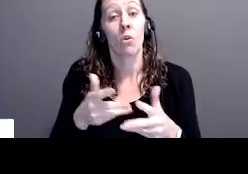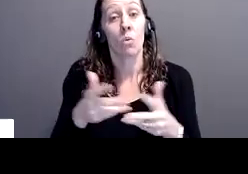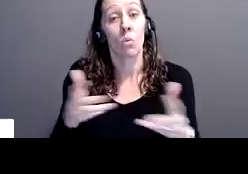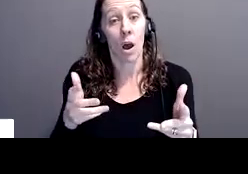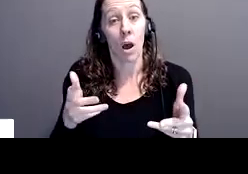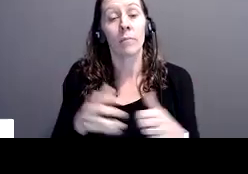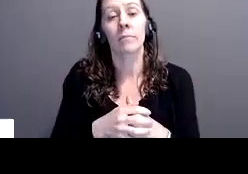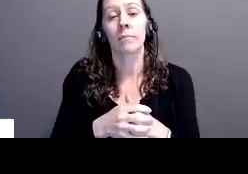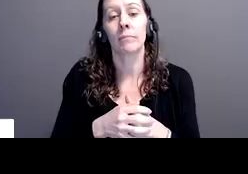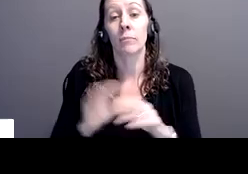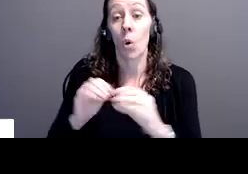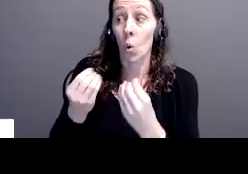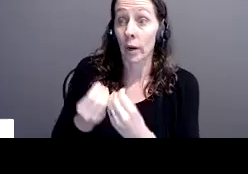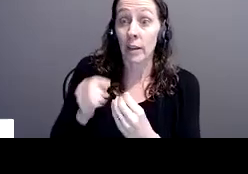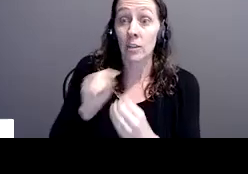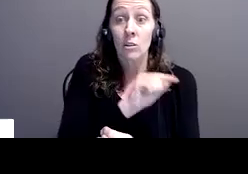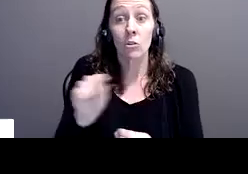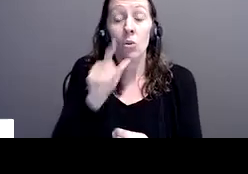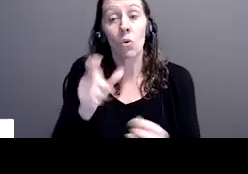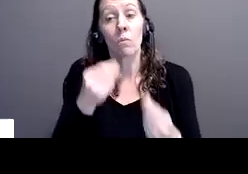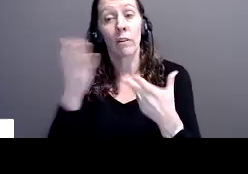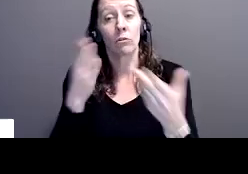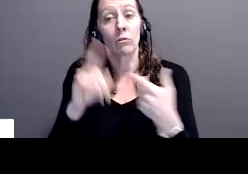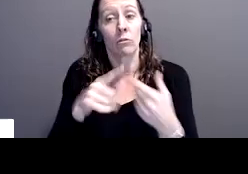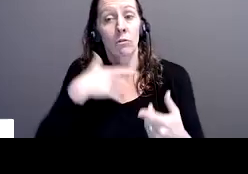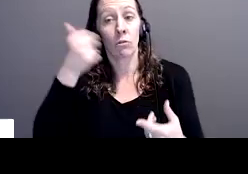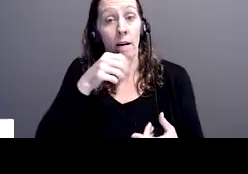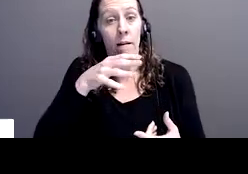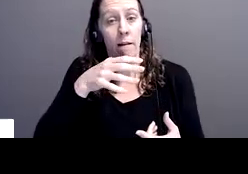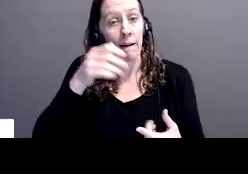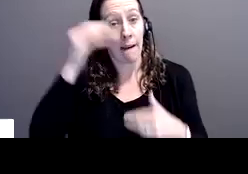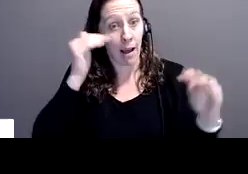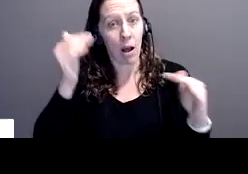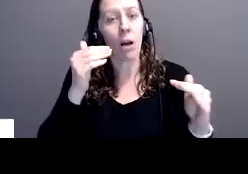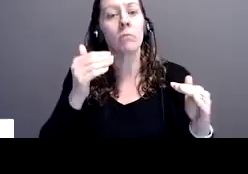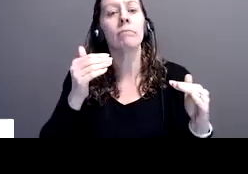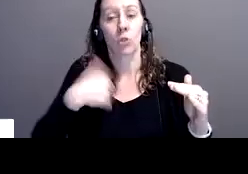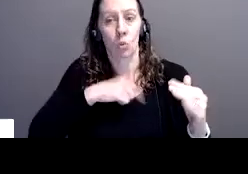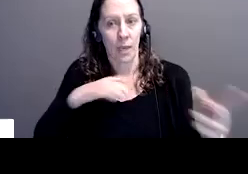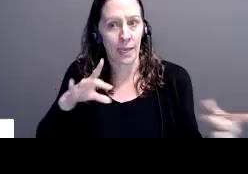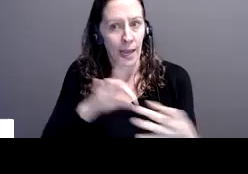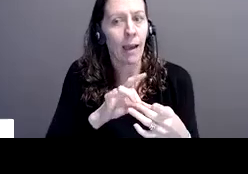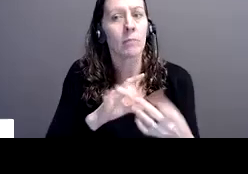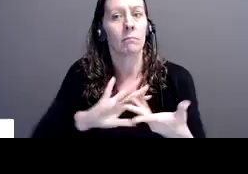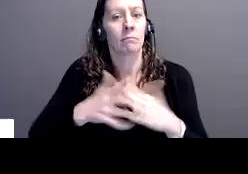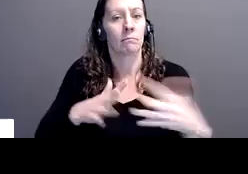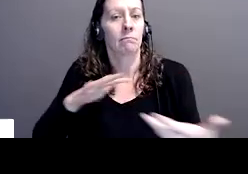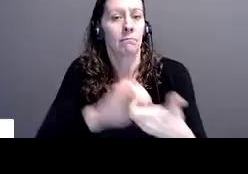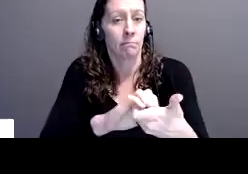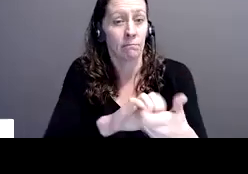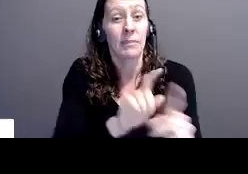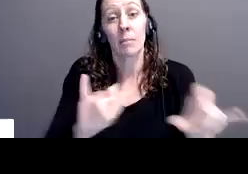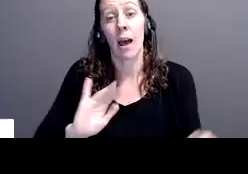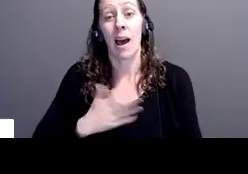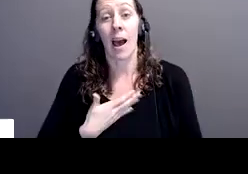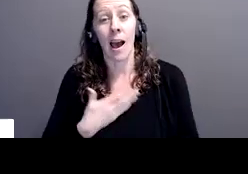and partnerships with organizations serving older adults. And we've been increasing programs and activities within our residential